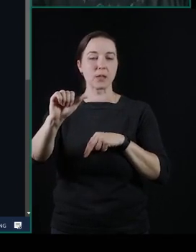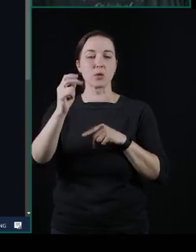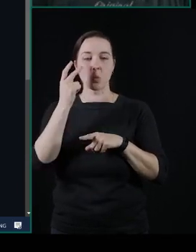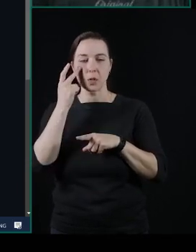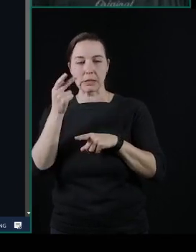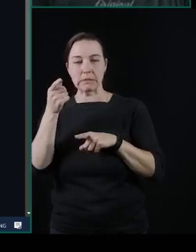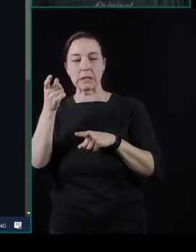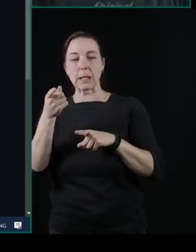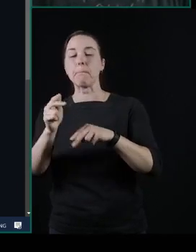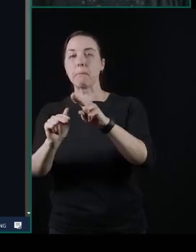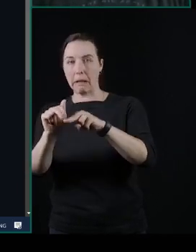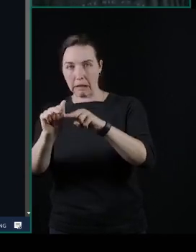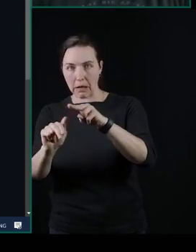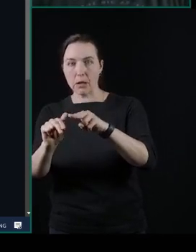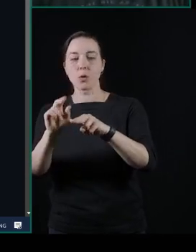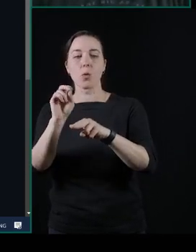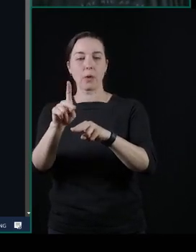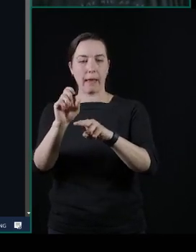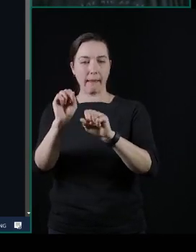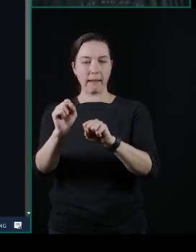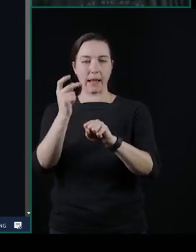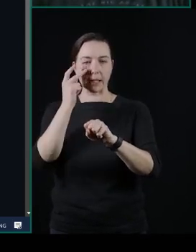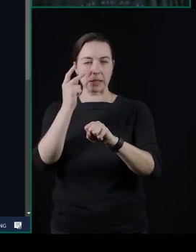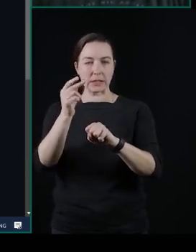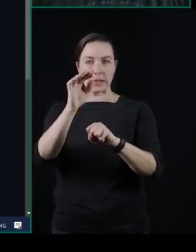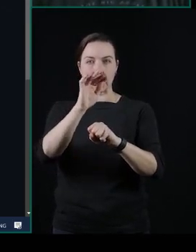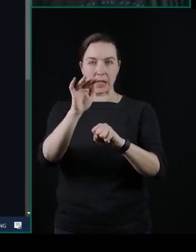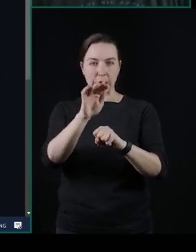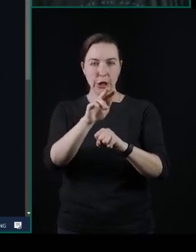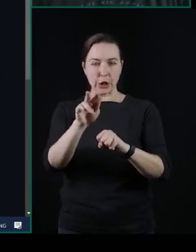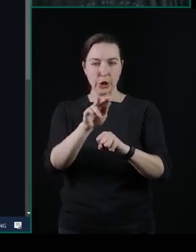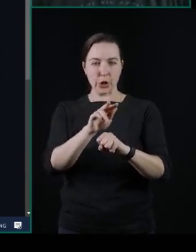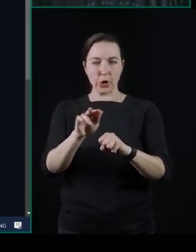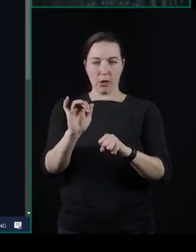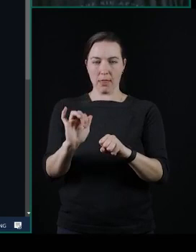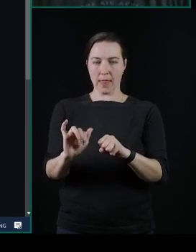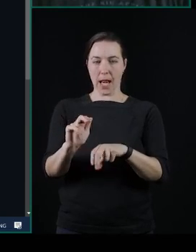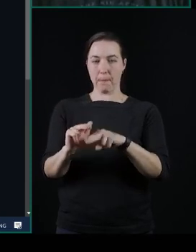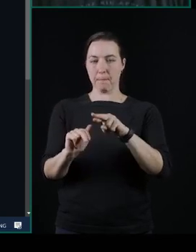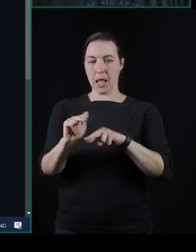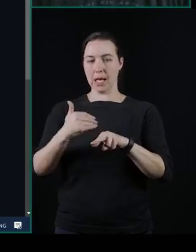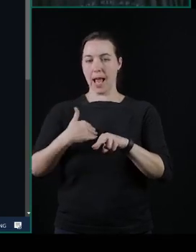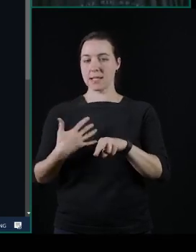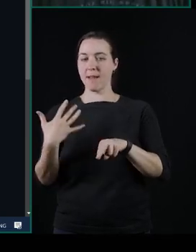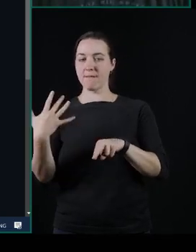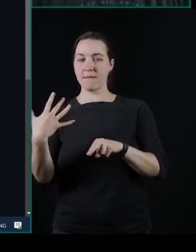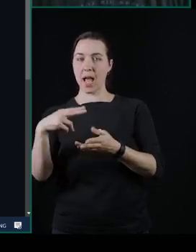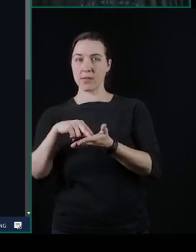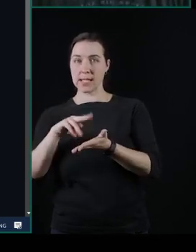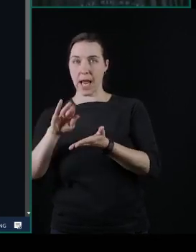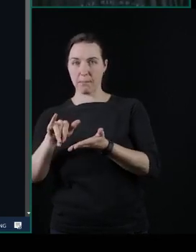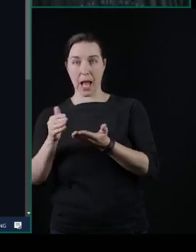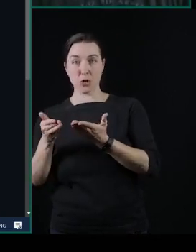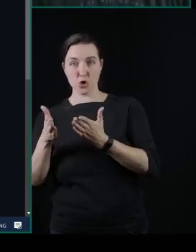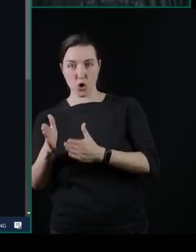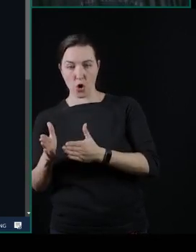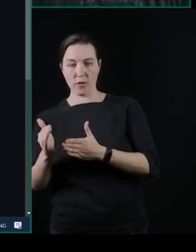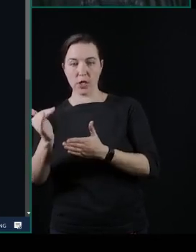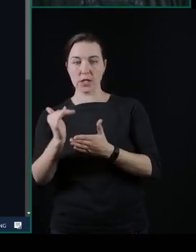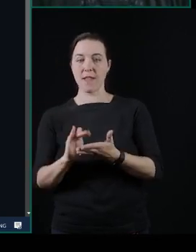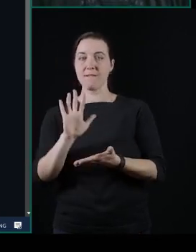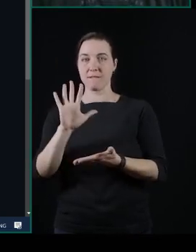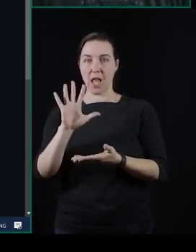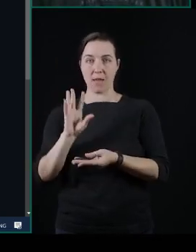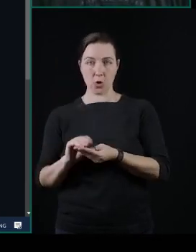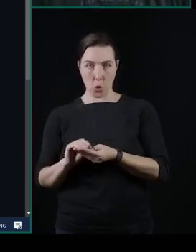GDC build. We can see here that the build has 5 standing by servers